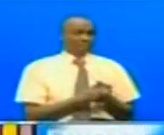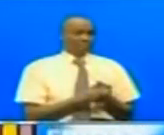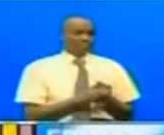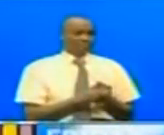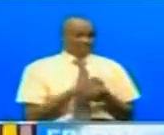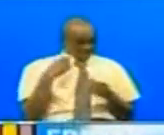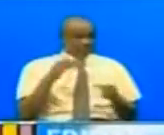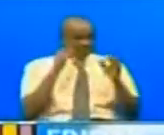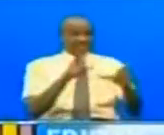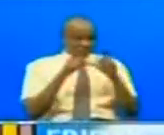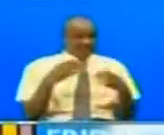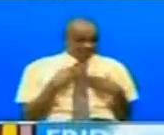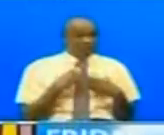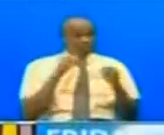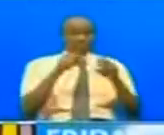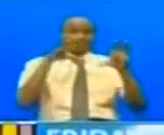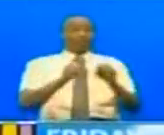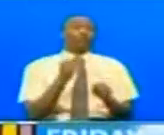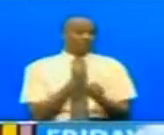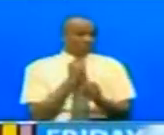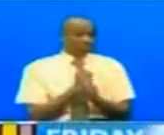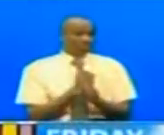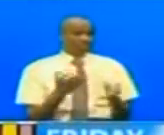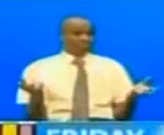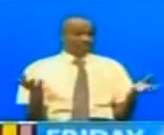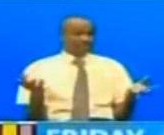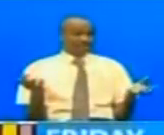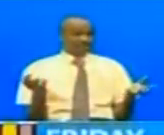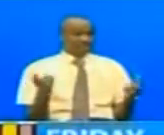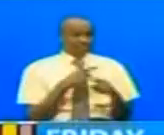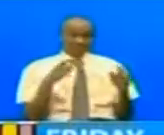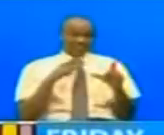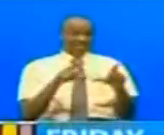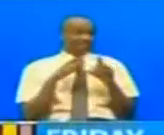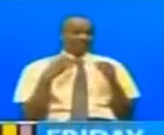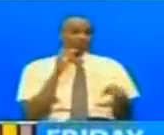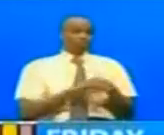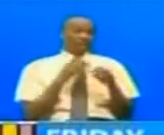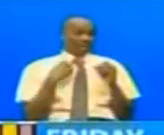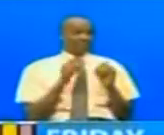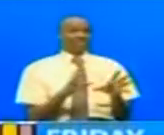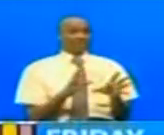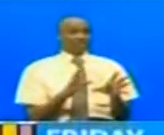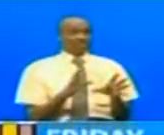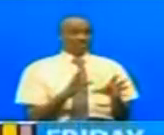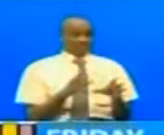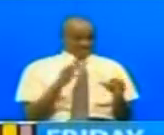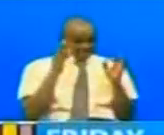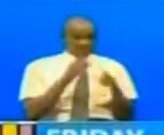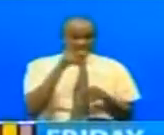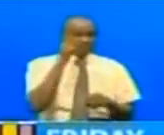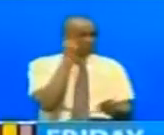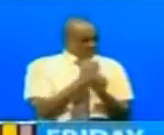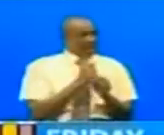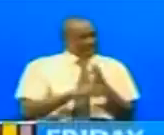I had papers, I could have taken the job. But the problem is that I didn't have good papers. But to me, if you work, you